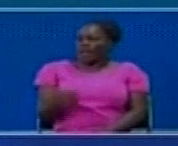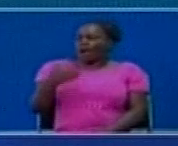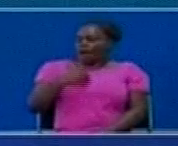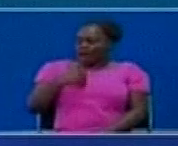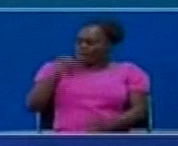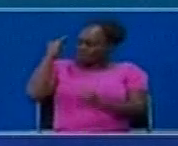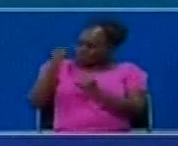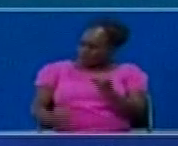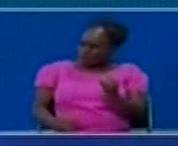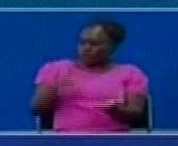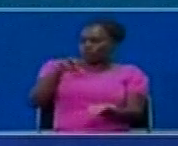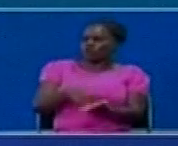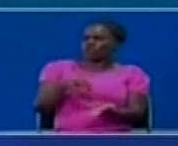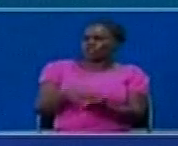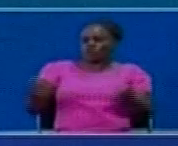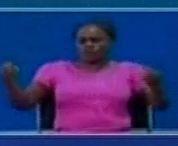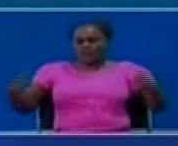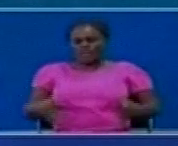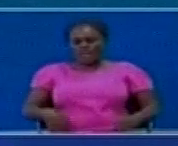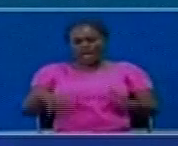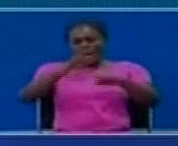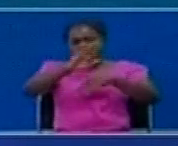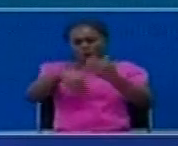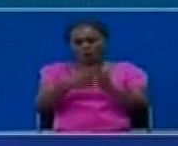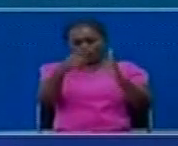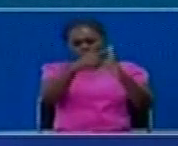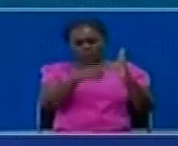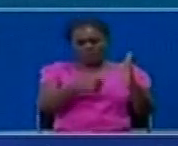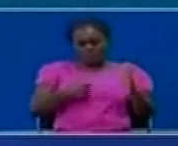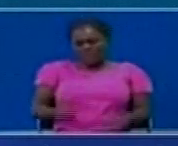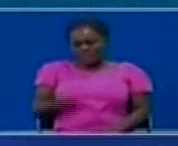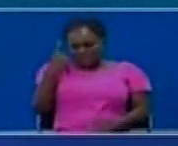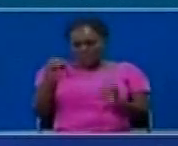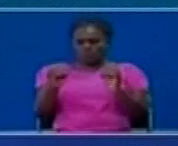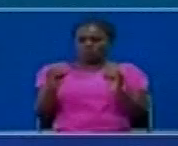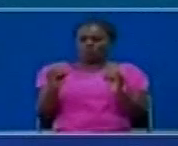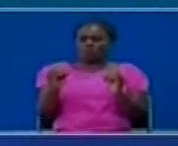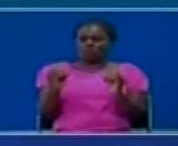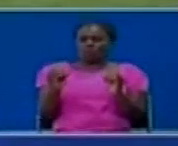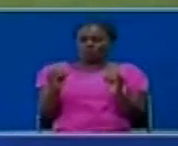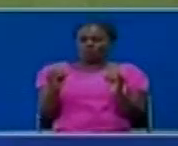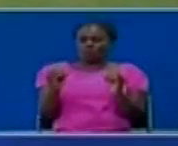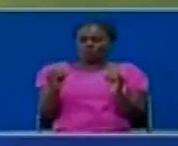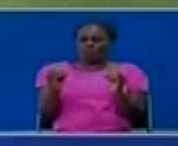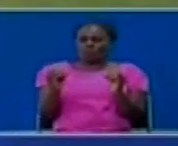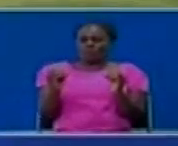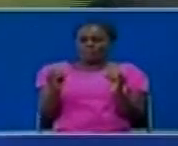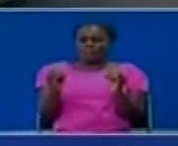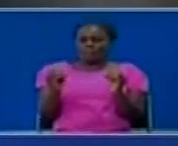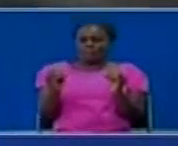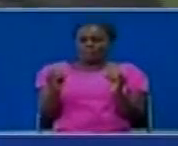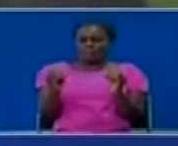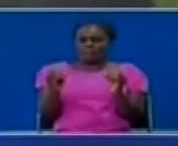final position which cleared all issues. Hence, I can't understand what you're telling me at all."